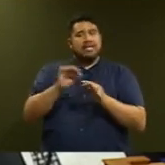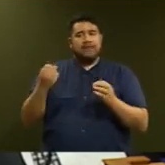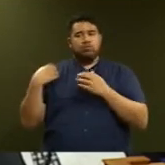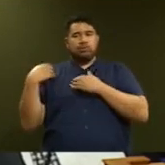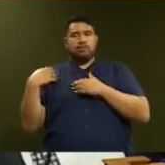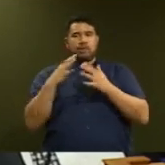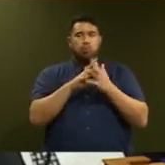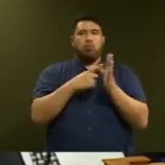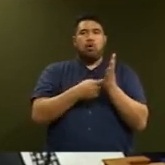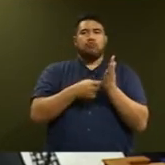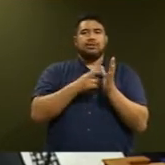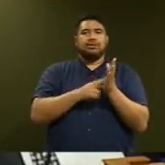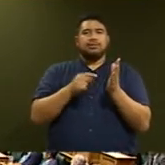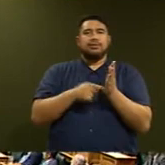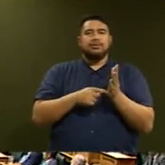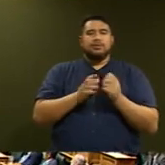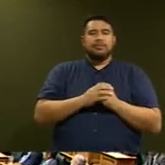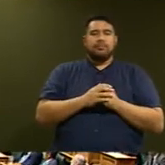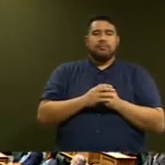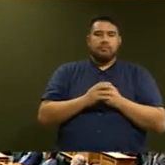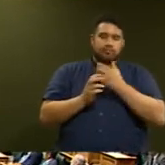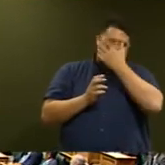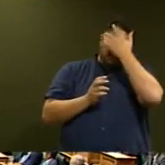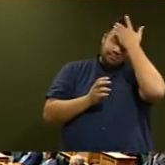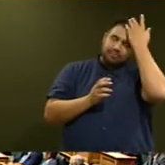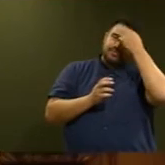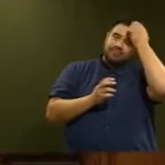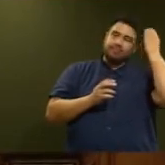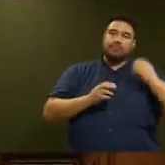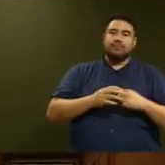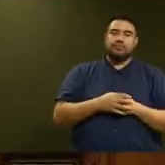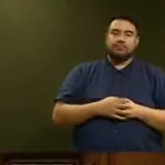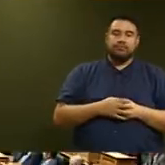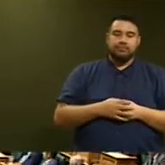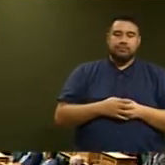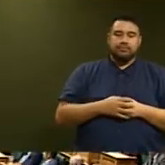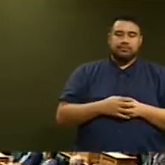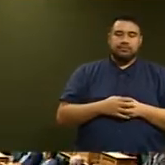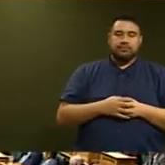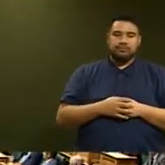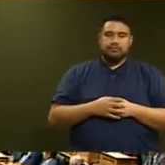calls himself a Crown Prosecutor. Order, order. Every lawyer knows. Order.